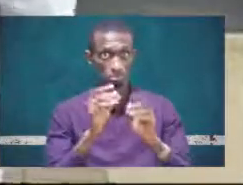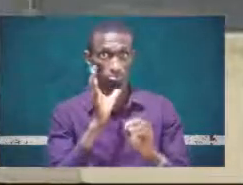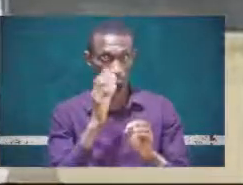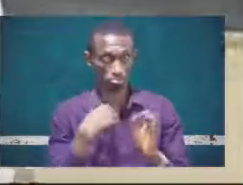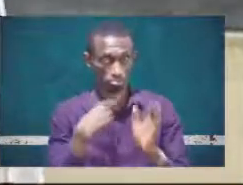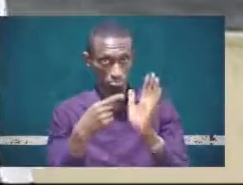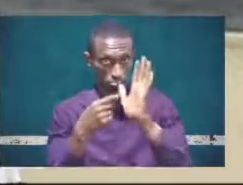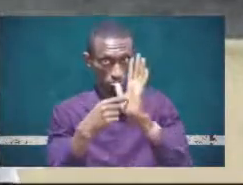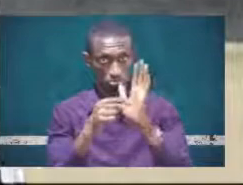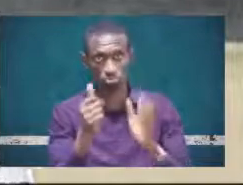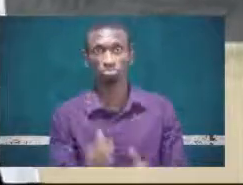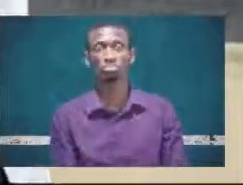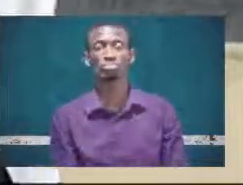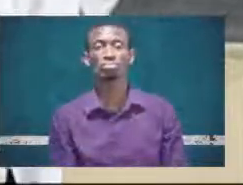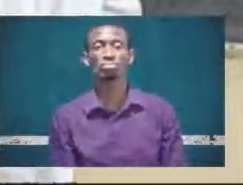example.